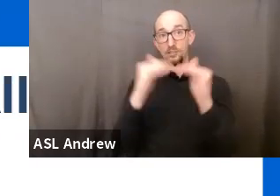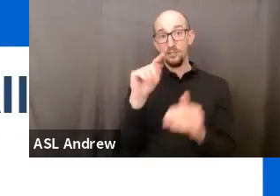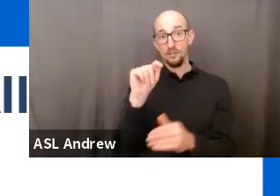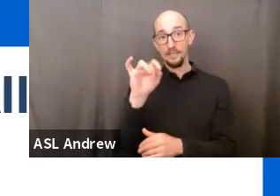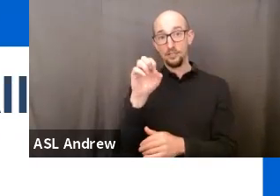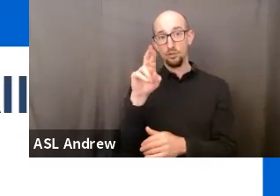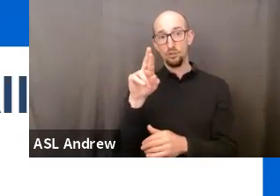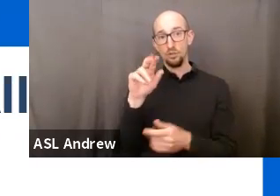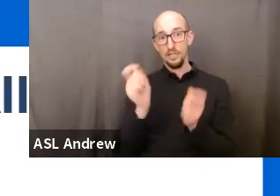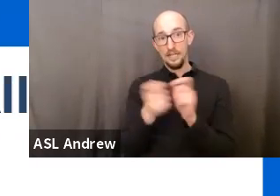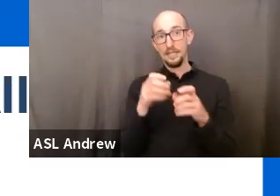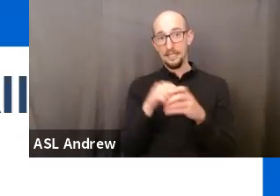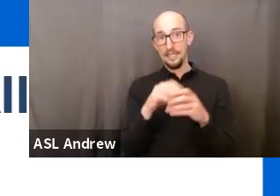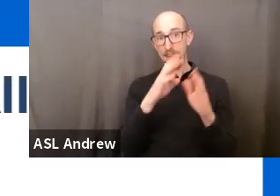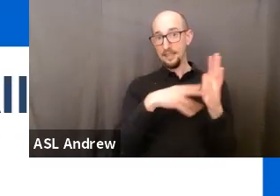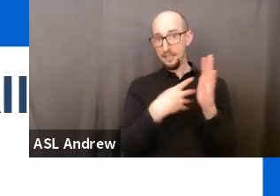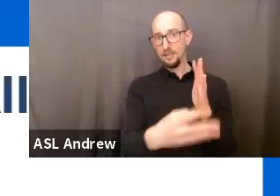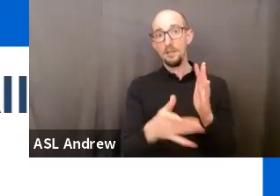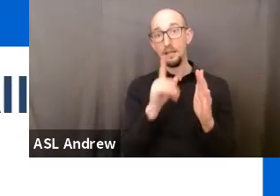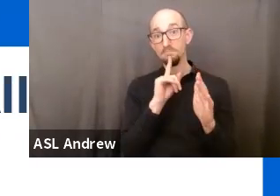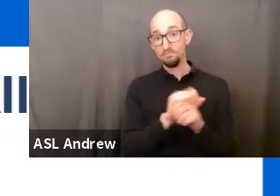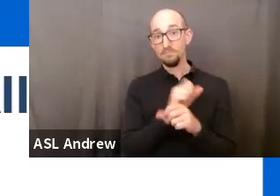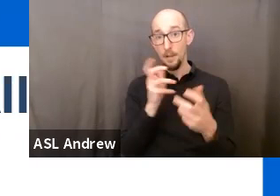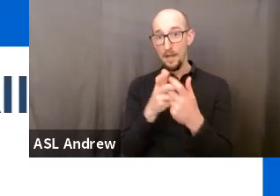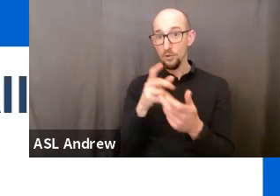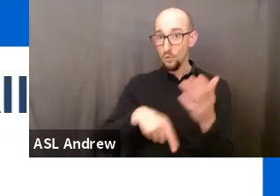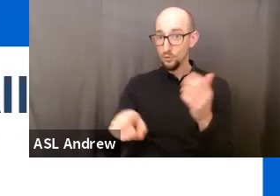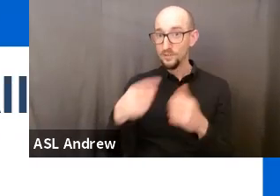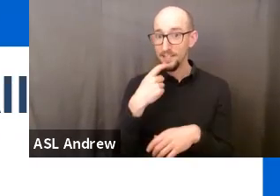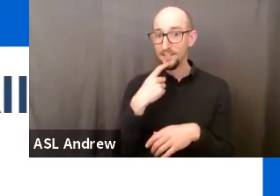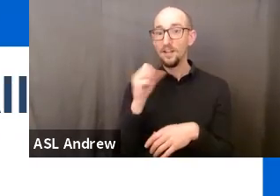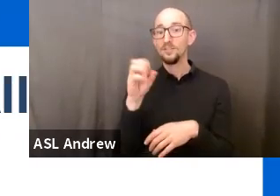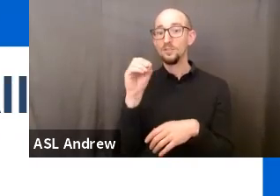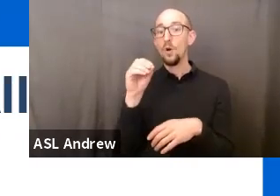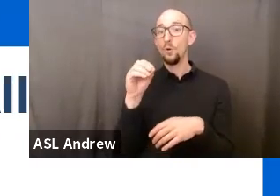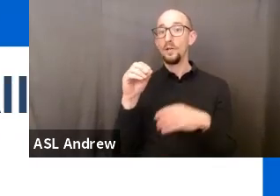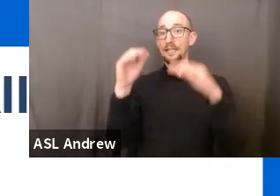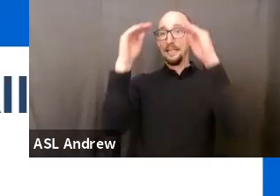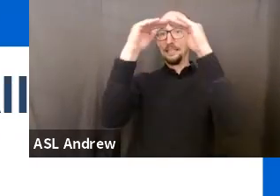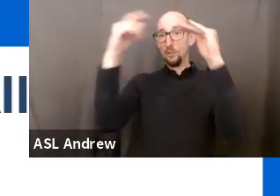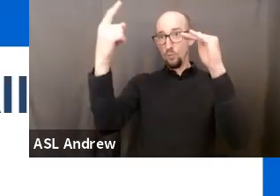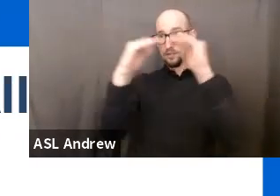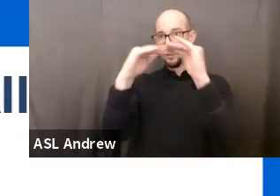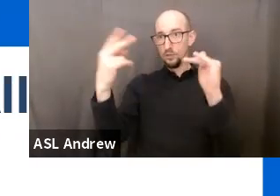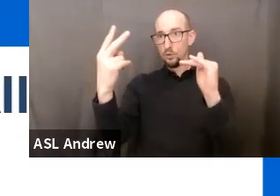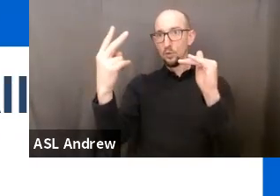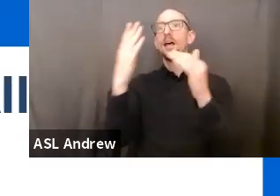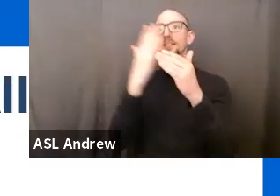that. It bumps one additional tier into tier 1. So you see that number of tracks is 15. Right.